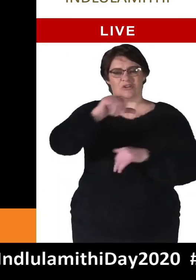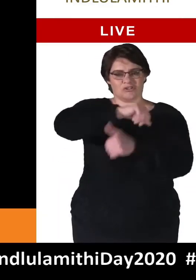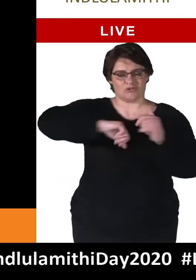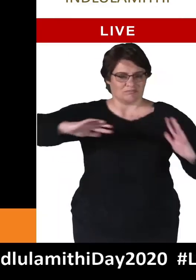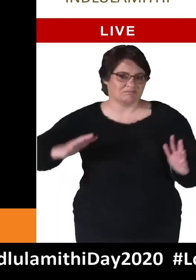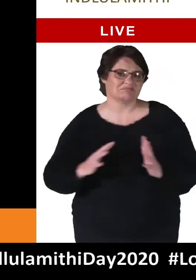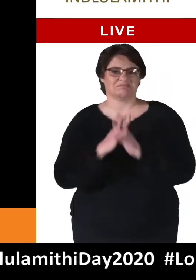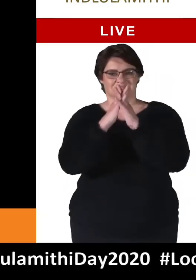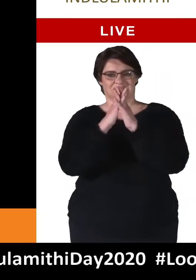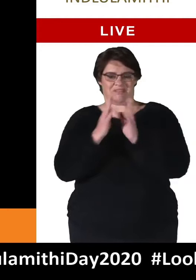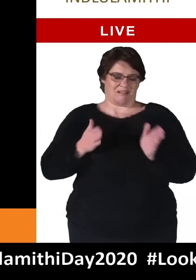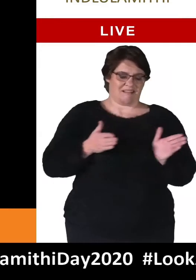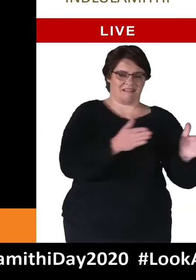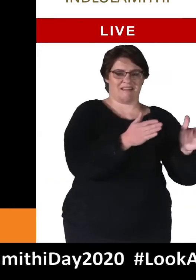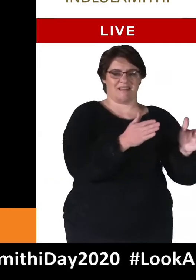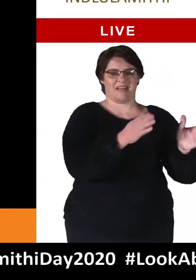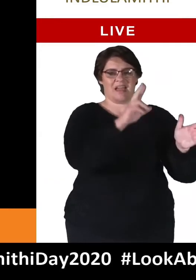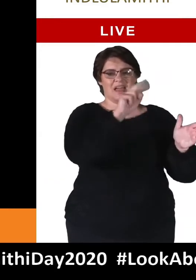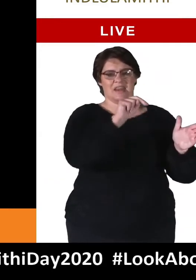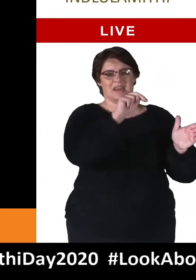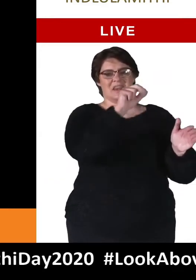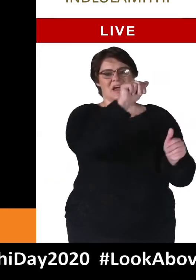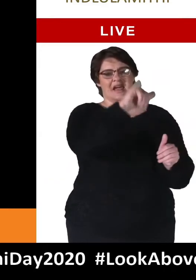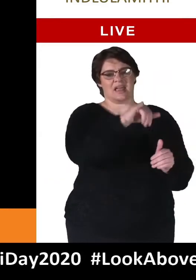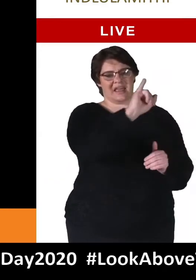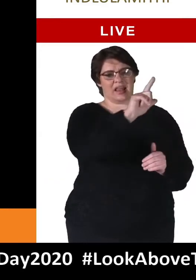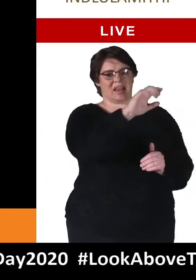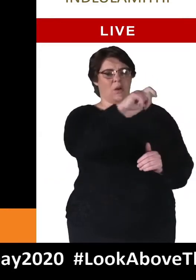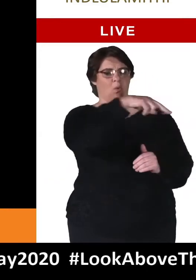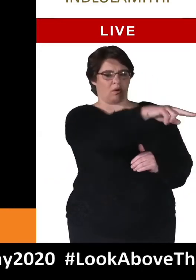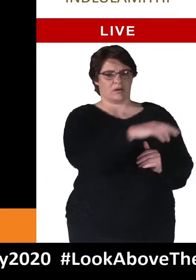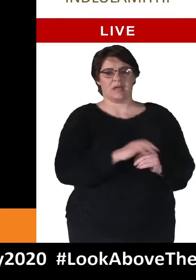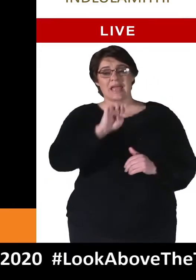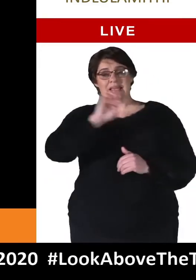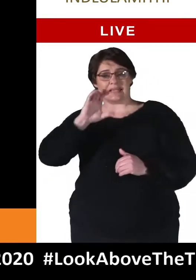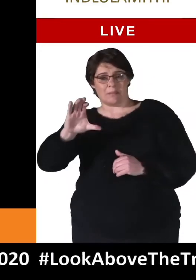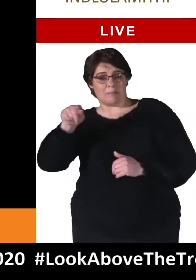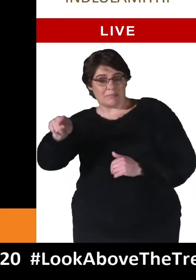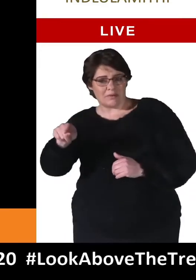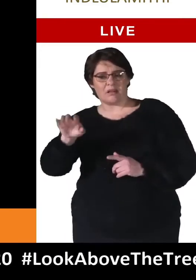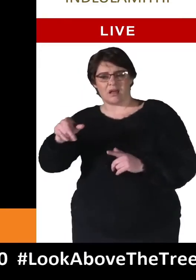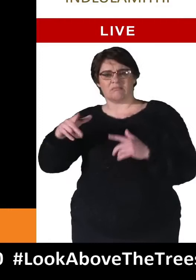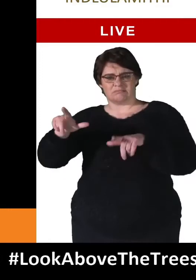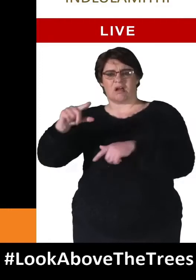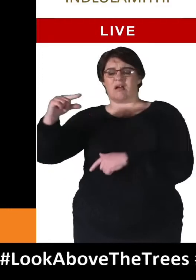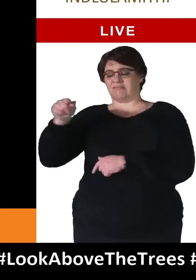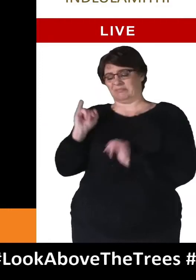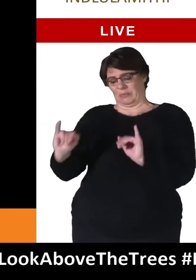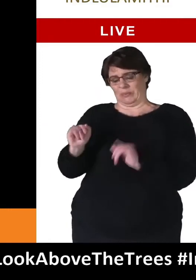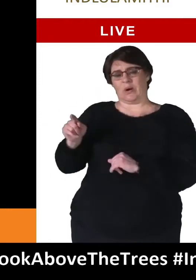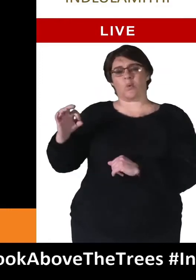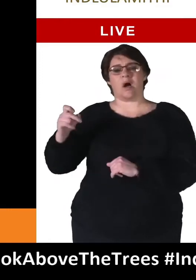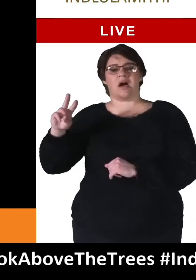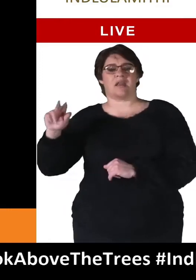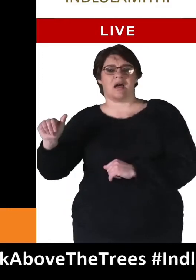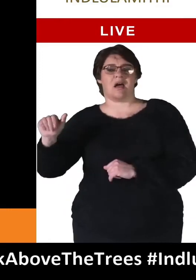cohesive Nailewak scenario, while the Eastern Cape and the Northwest are most strongly in the divisive Gwara-Gwara scenario